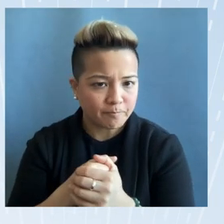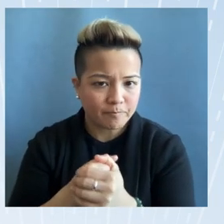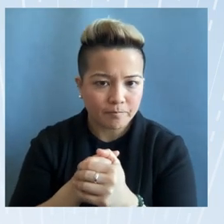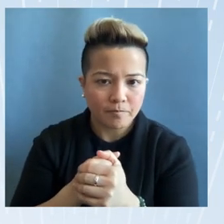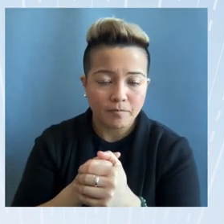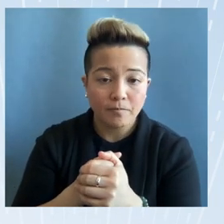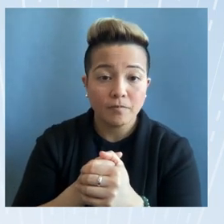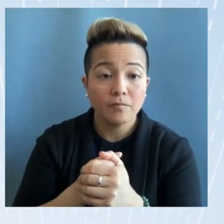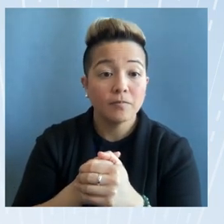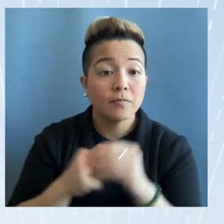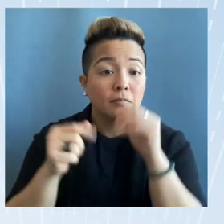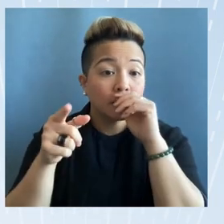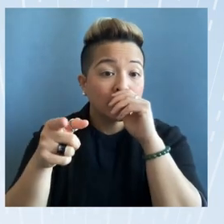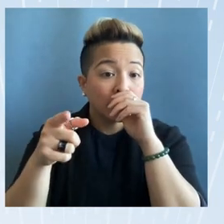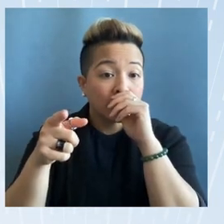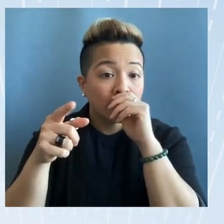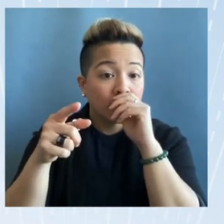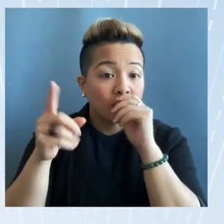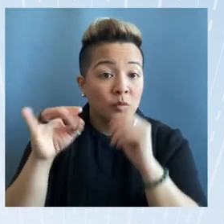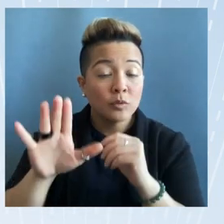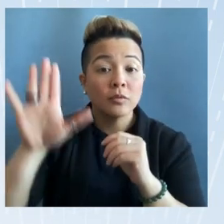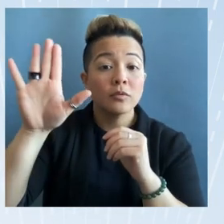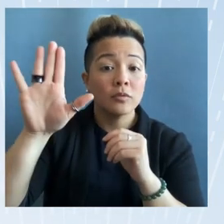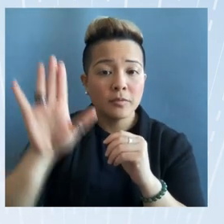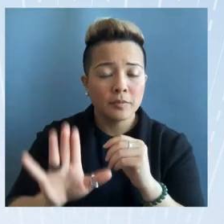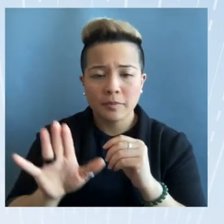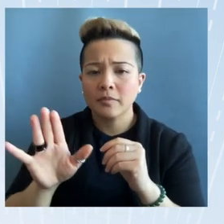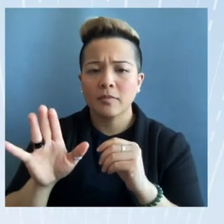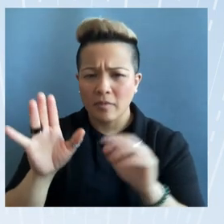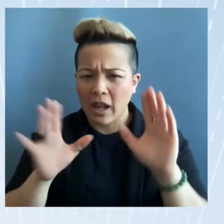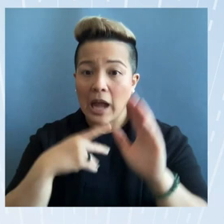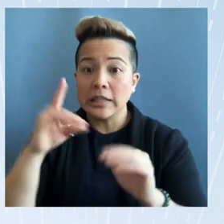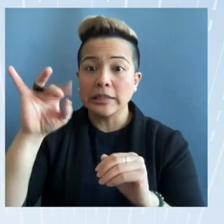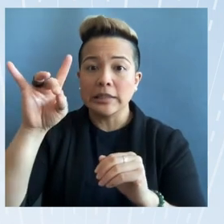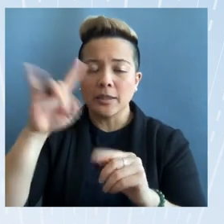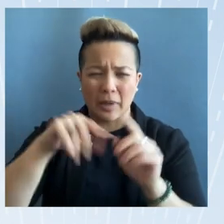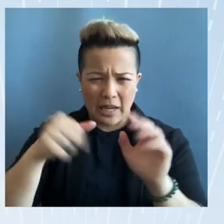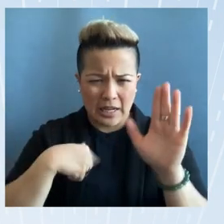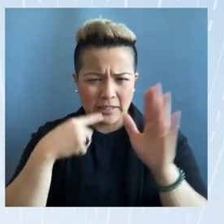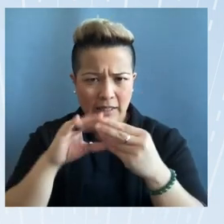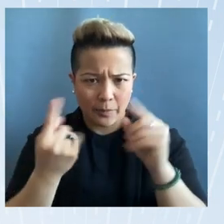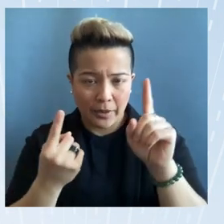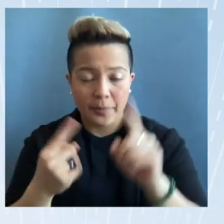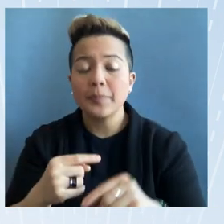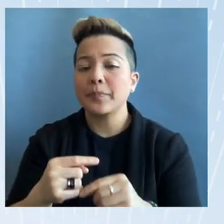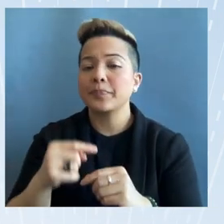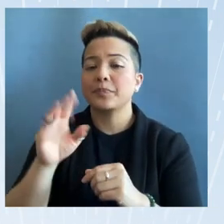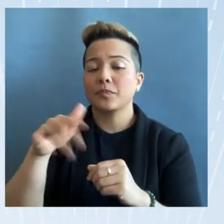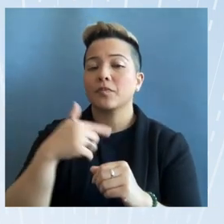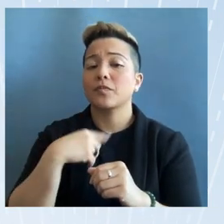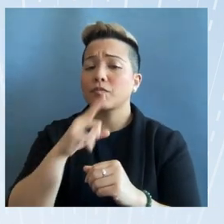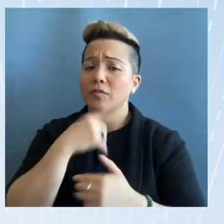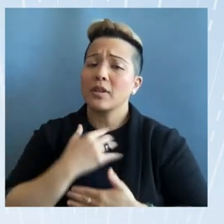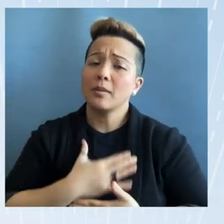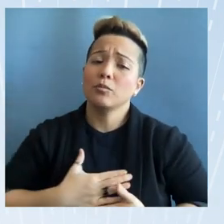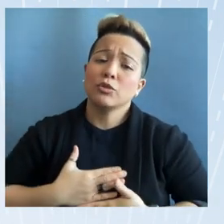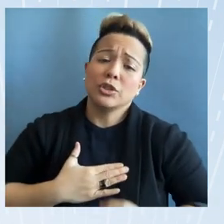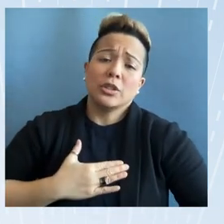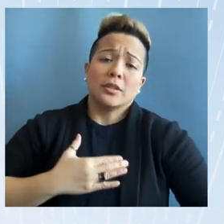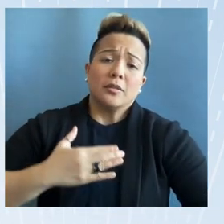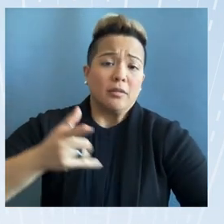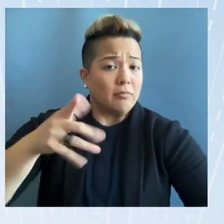Kaying, did you put your note down, or are you? I did, okay. But can I say something? Please. Yeah. I really appreciate adding the